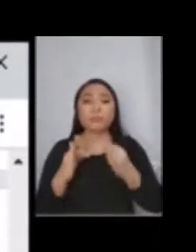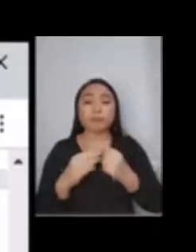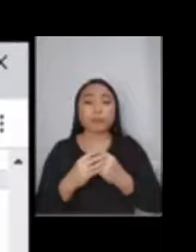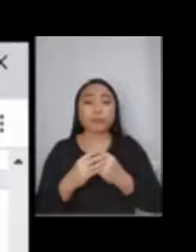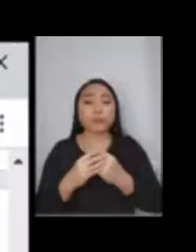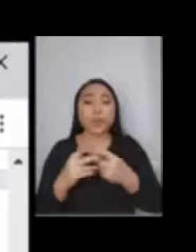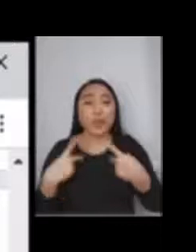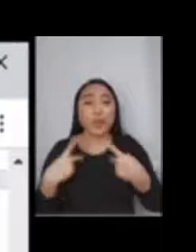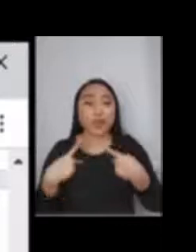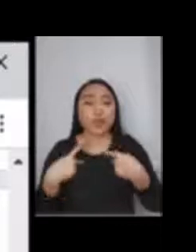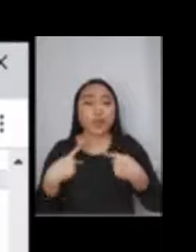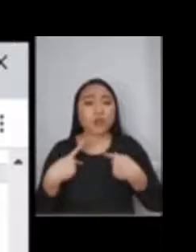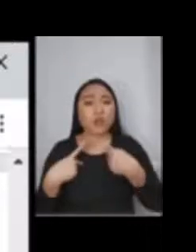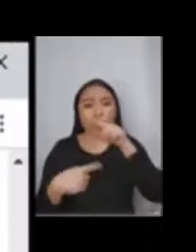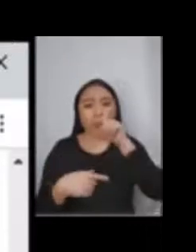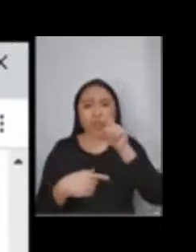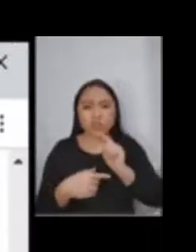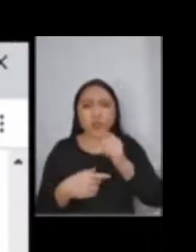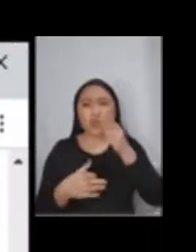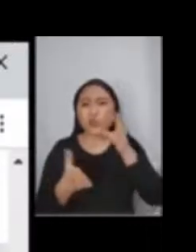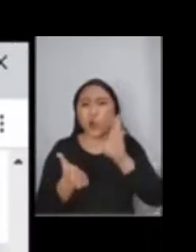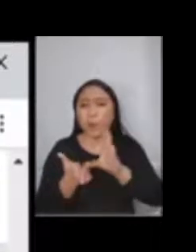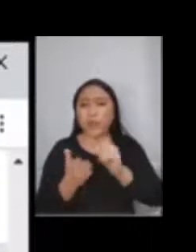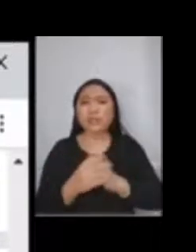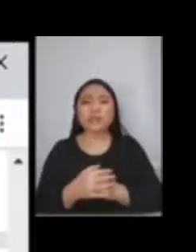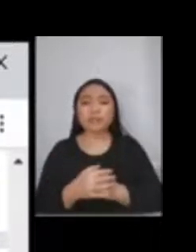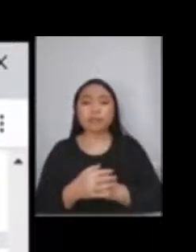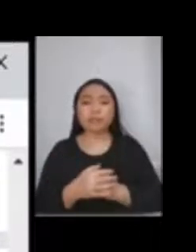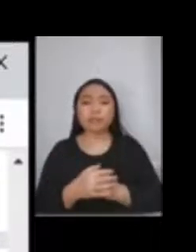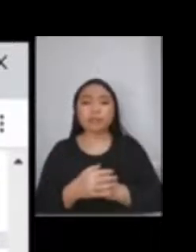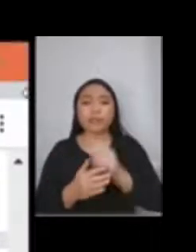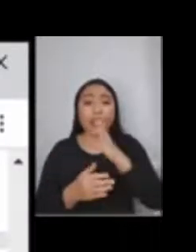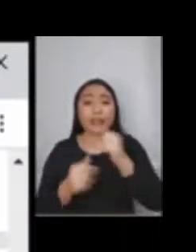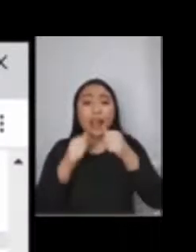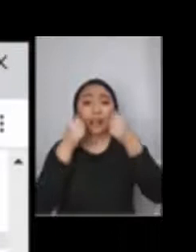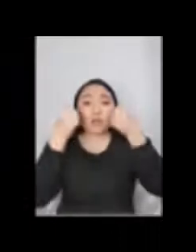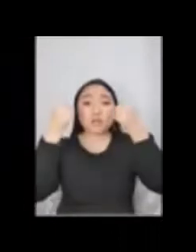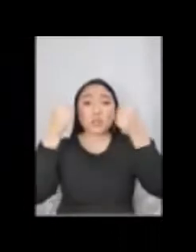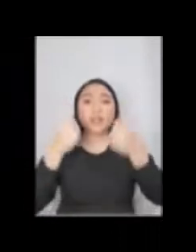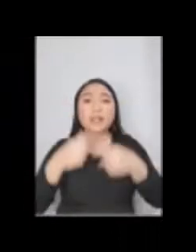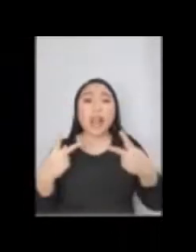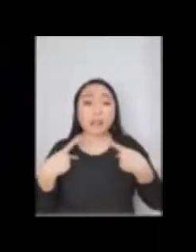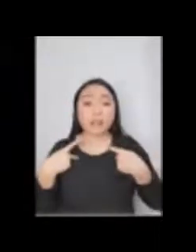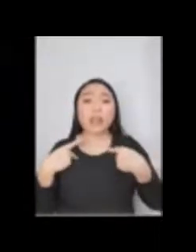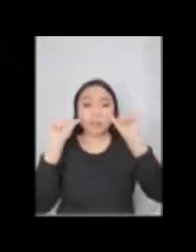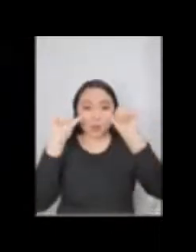our DOST Starbucks Facebook. Maraming salamat. Okay, for the